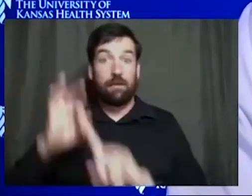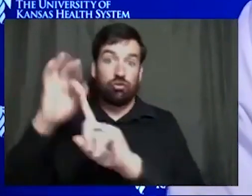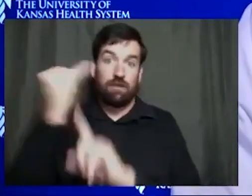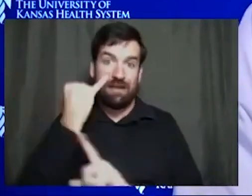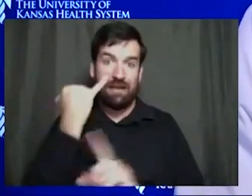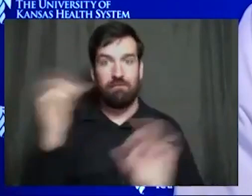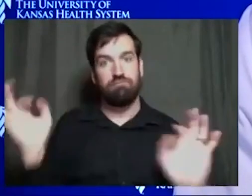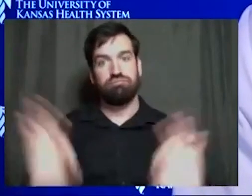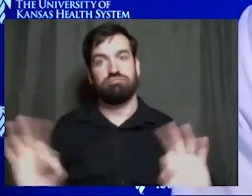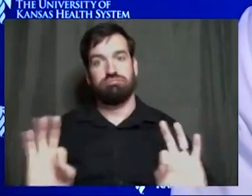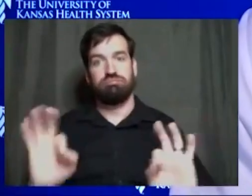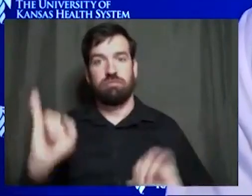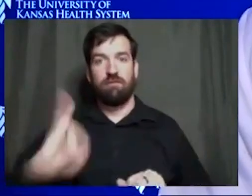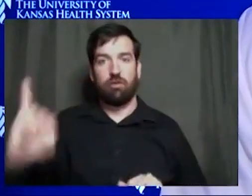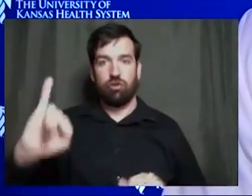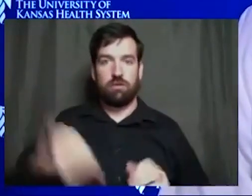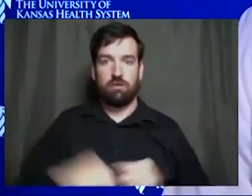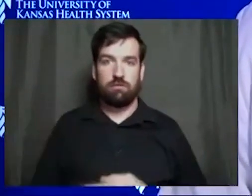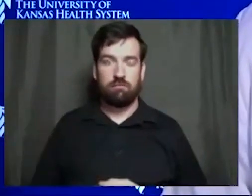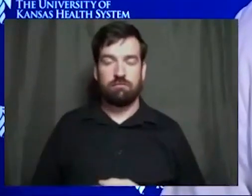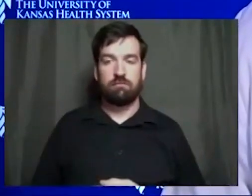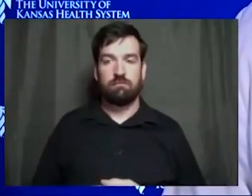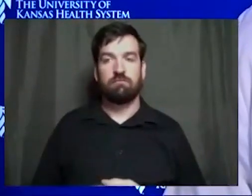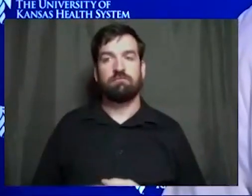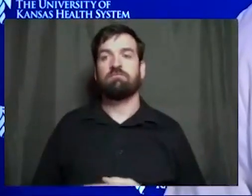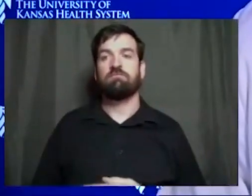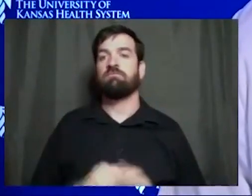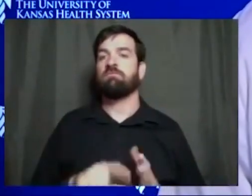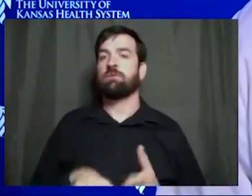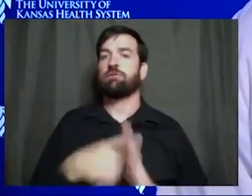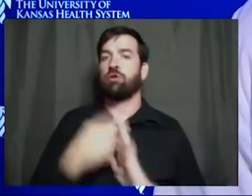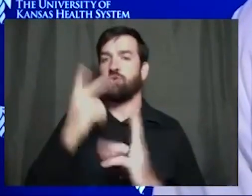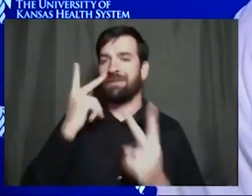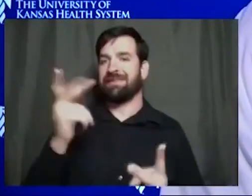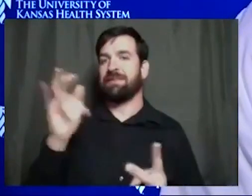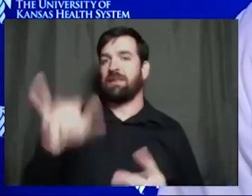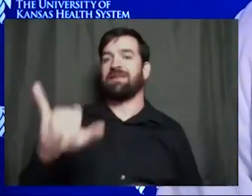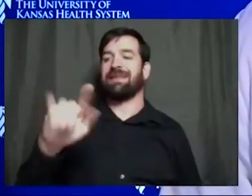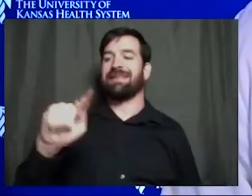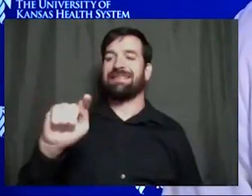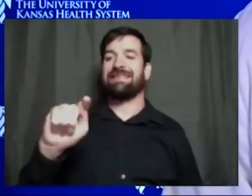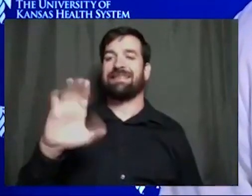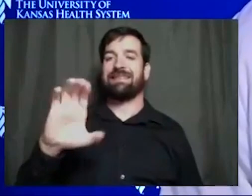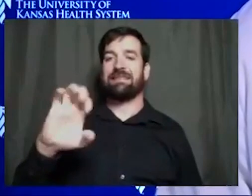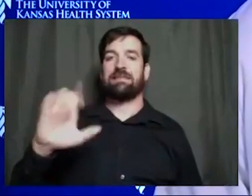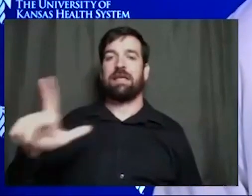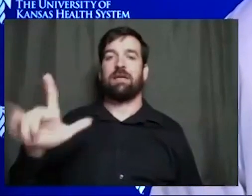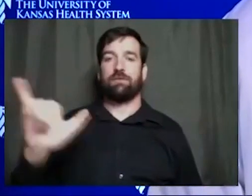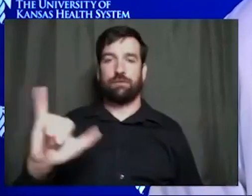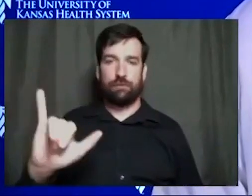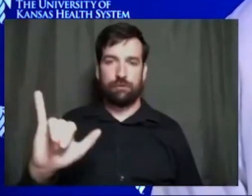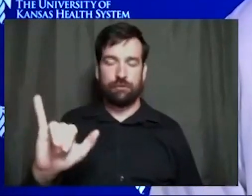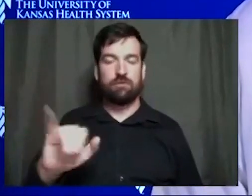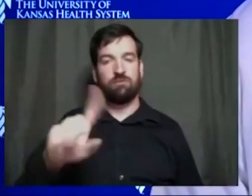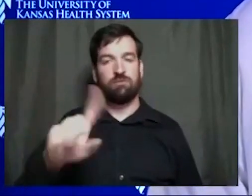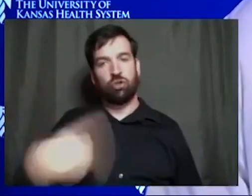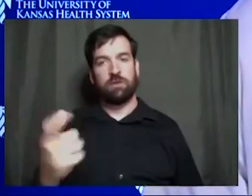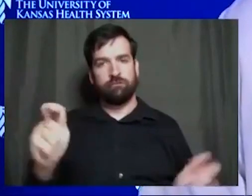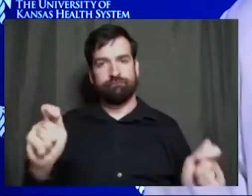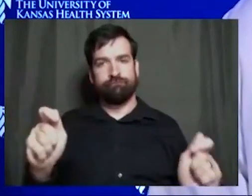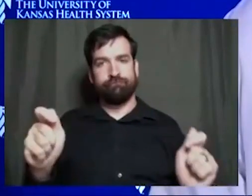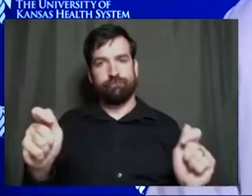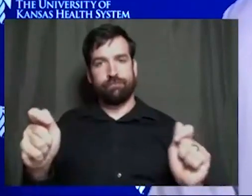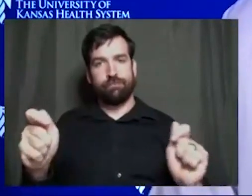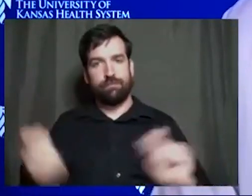infection. So I think we are also starting to see a little bit that on the T cell side as well. Just the evolving of that immune